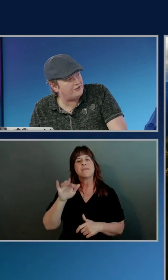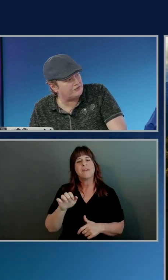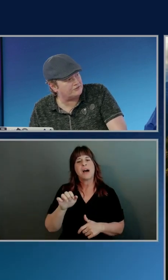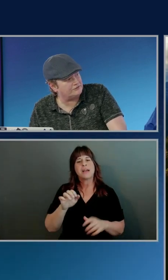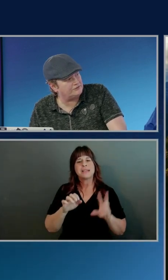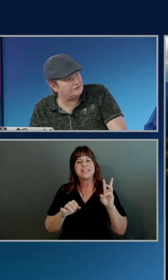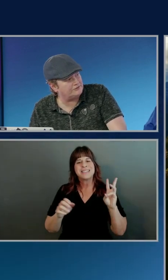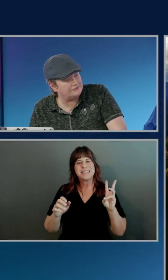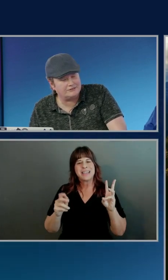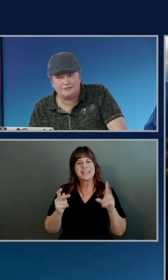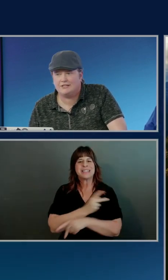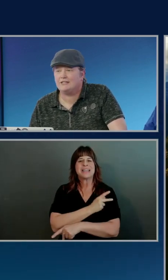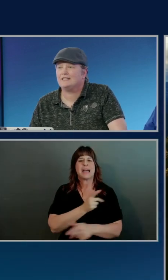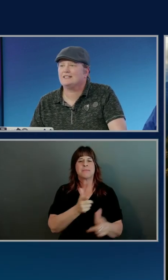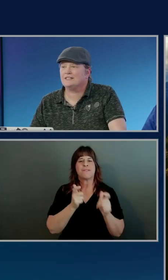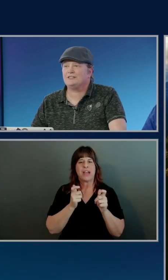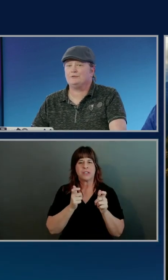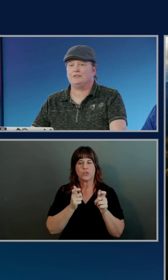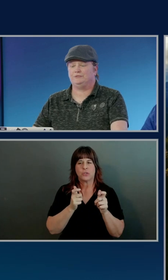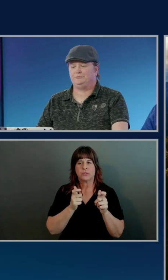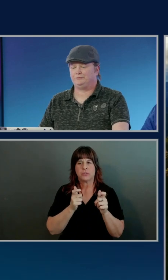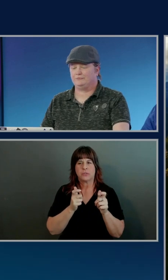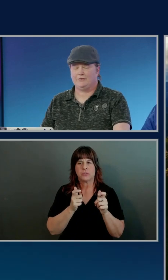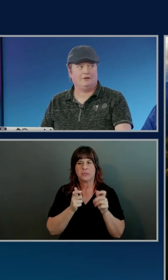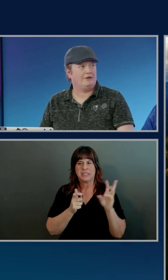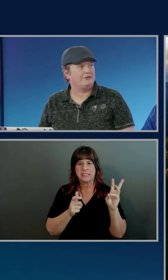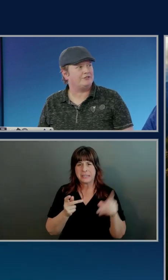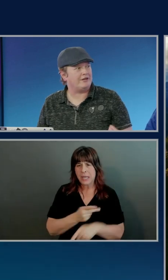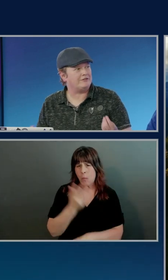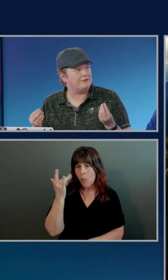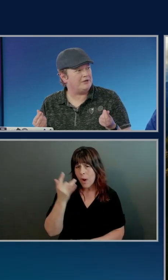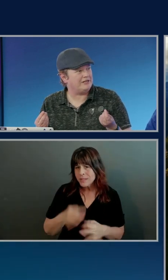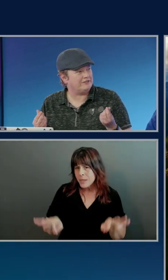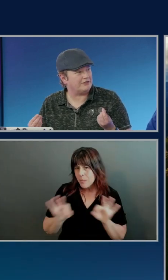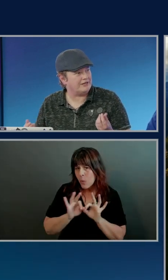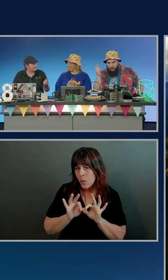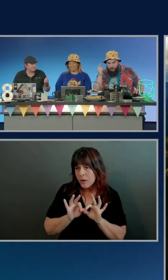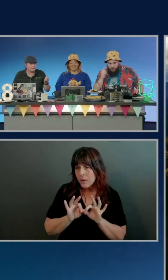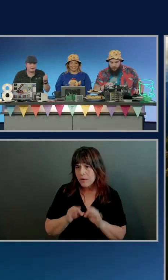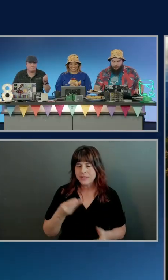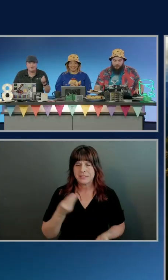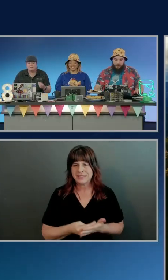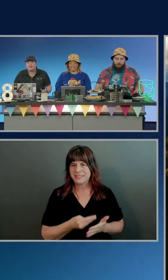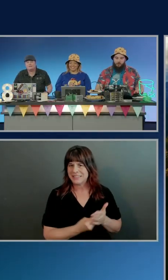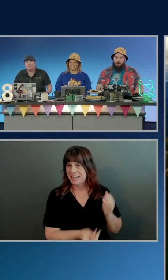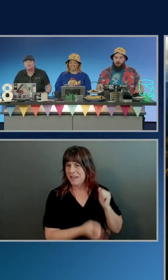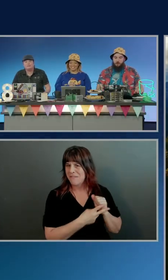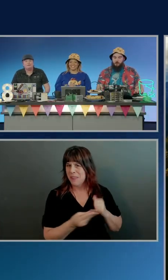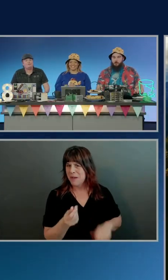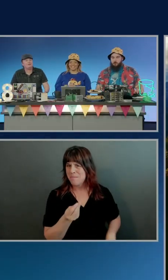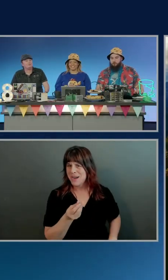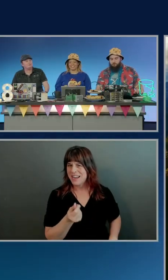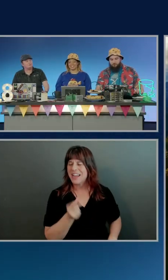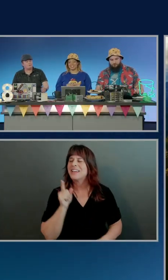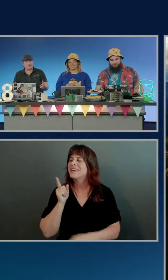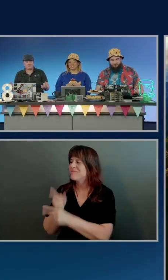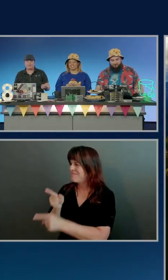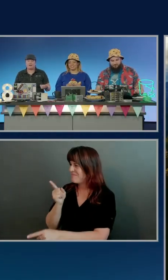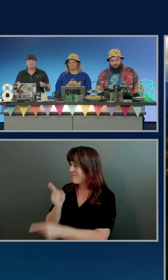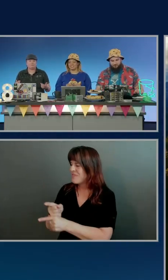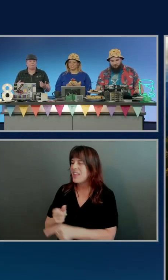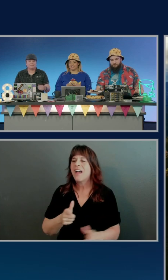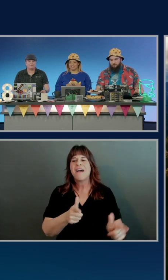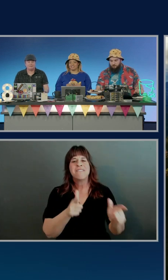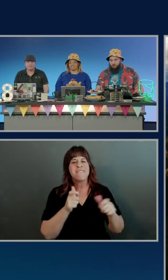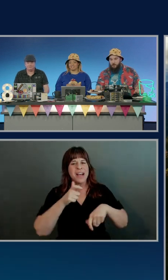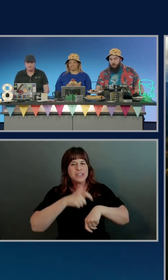times faster. 6 times faster. Why is this important? Saving the money, right? Money, exactly. Money, right. Faster